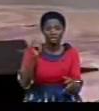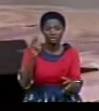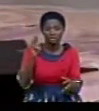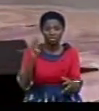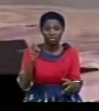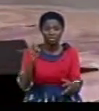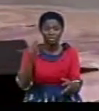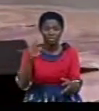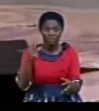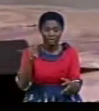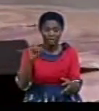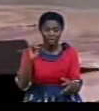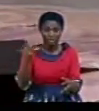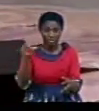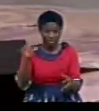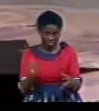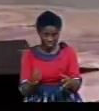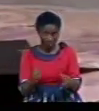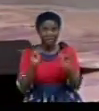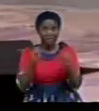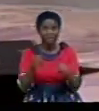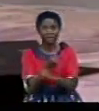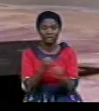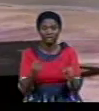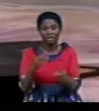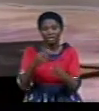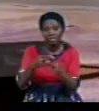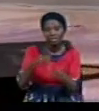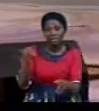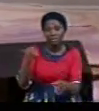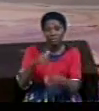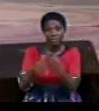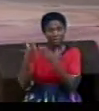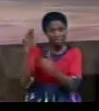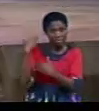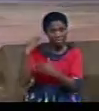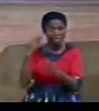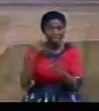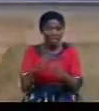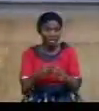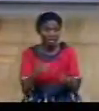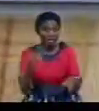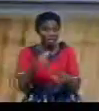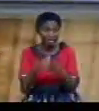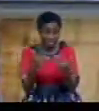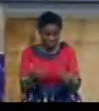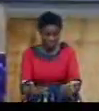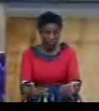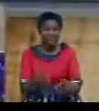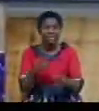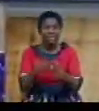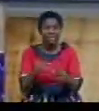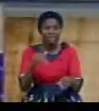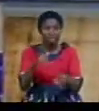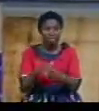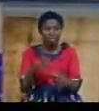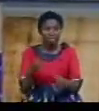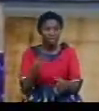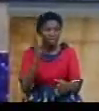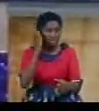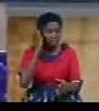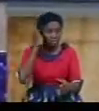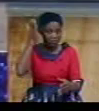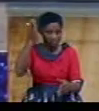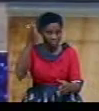names in the past names in the present and names and the future there is no